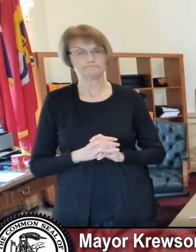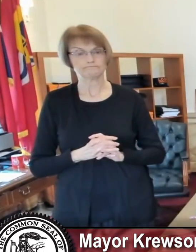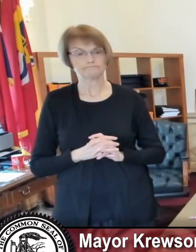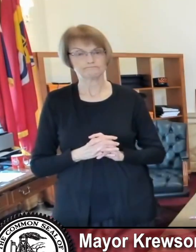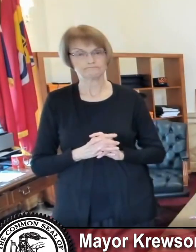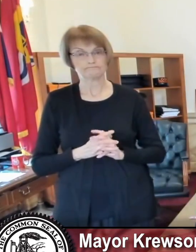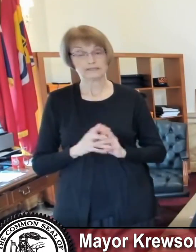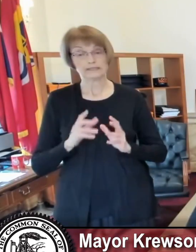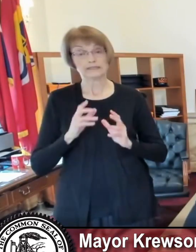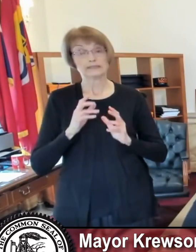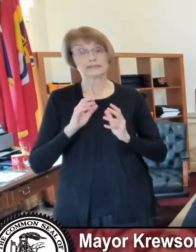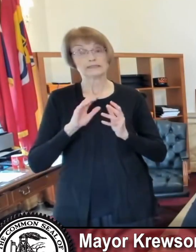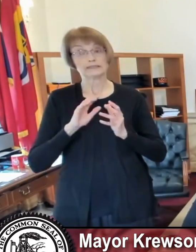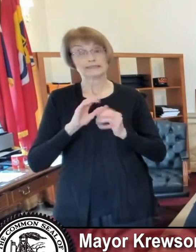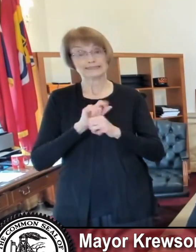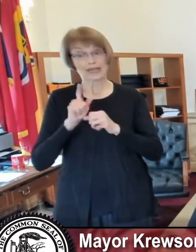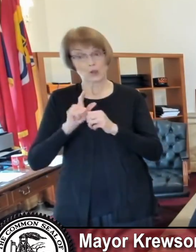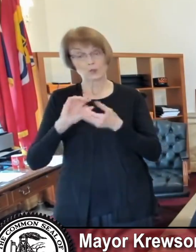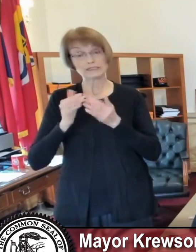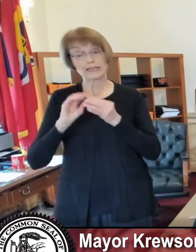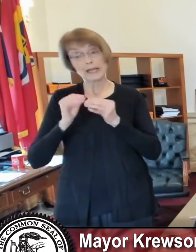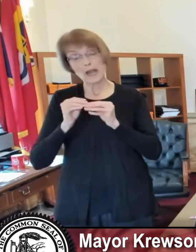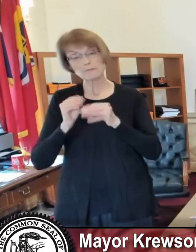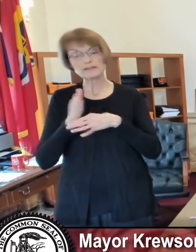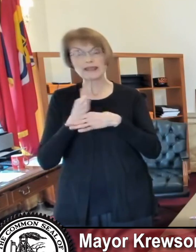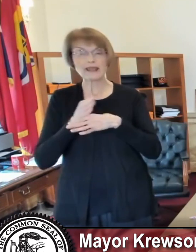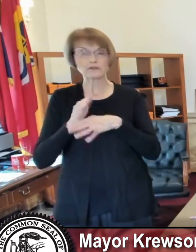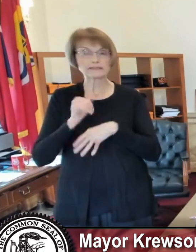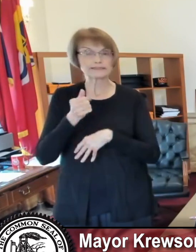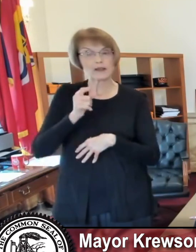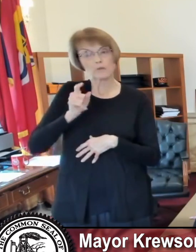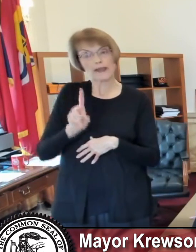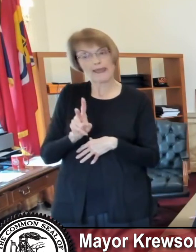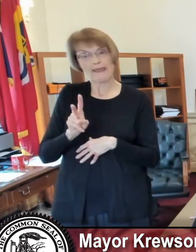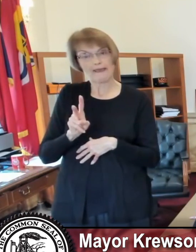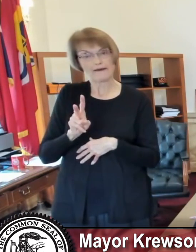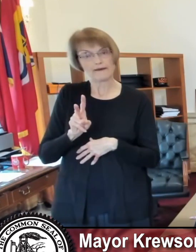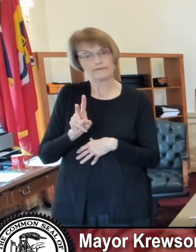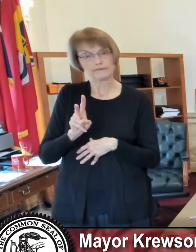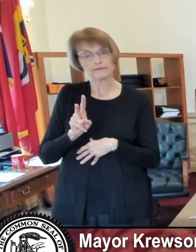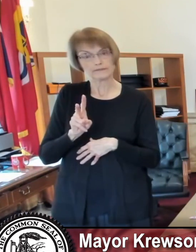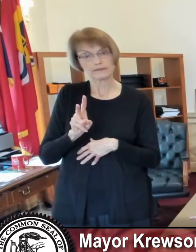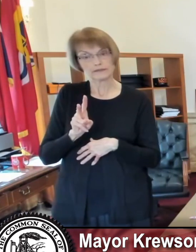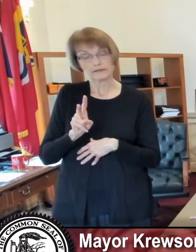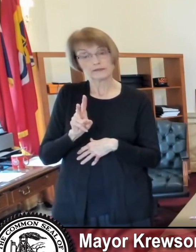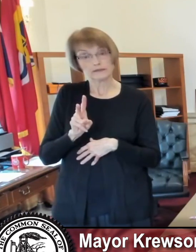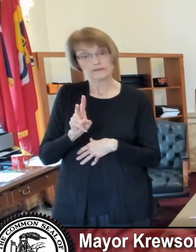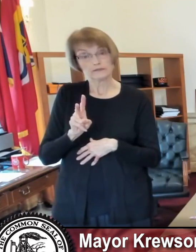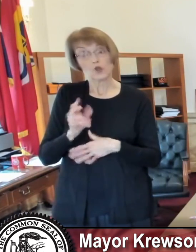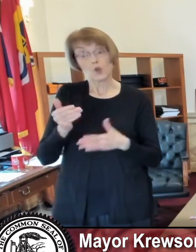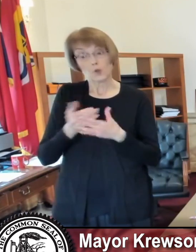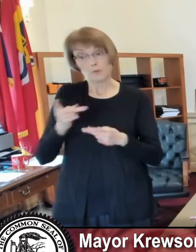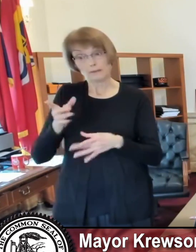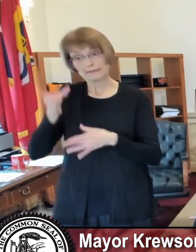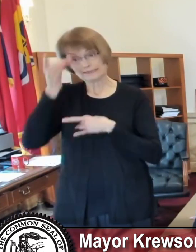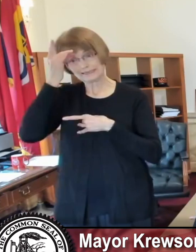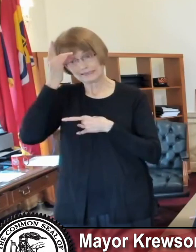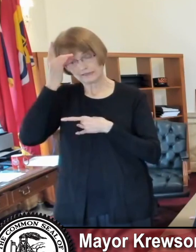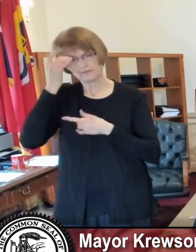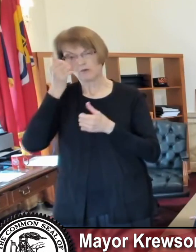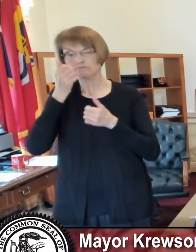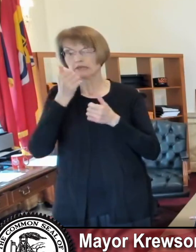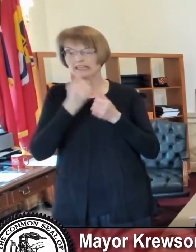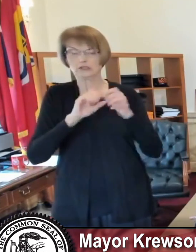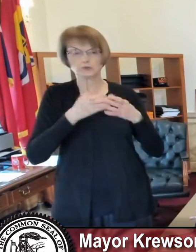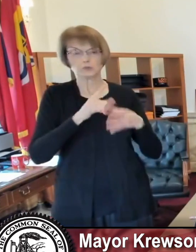We are averaging about 10.5 cases per 100,000. State